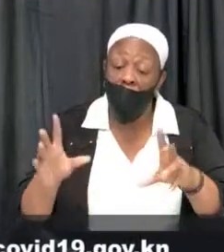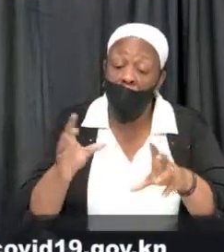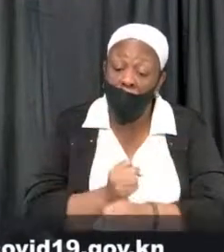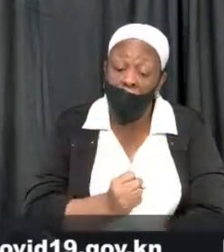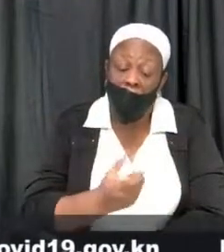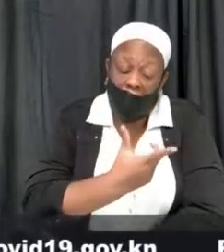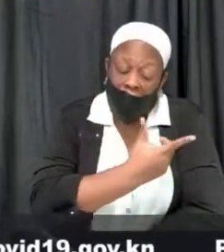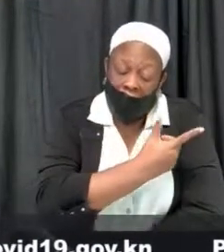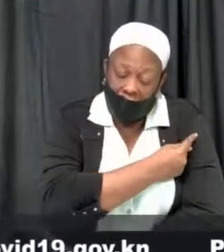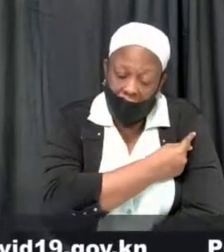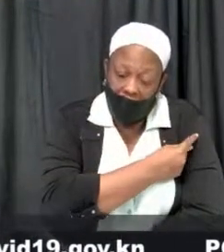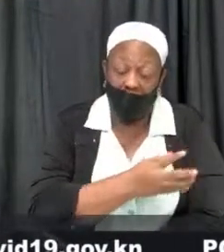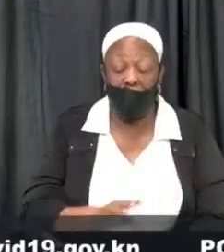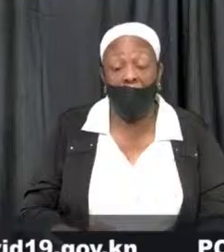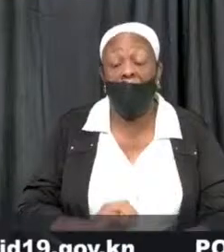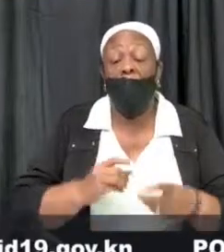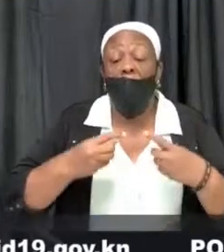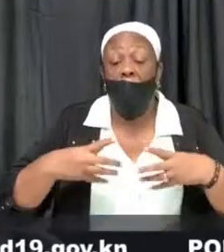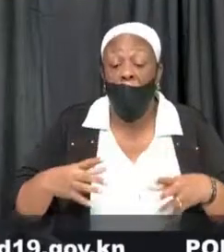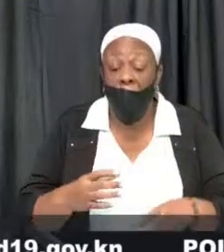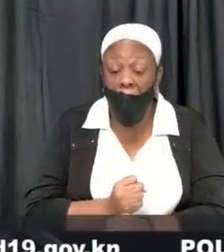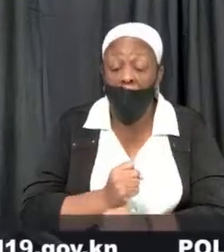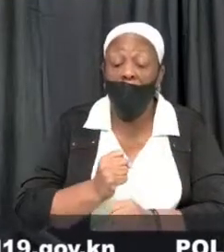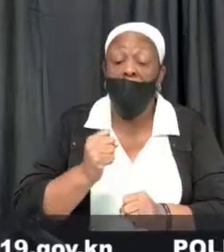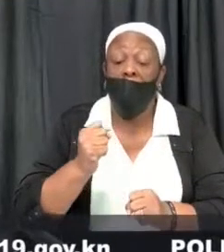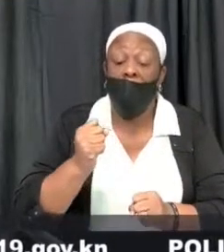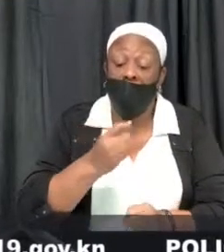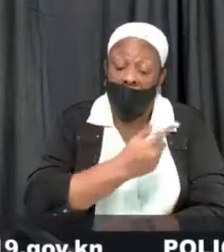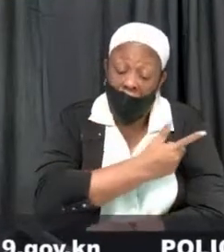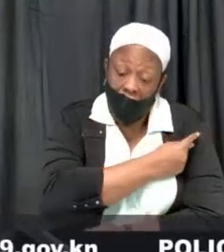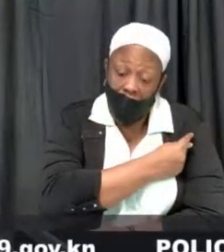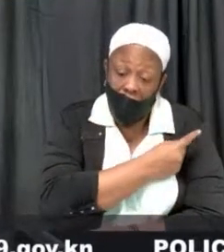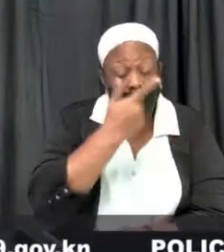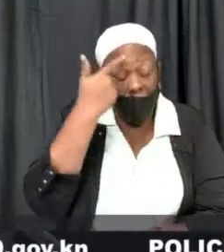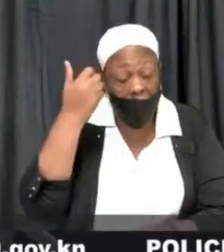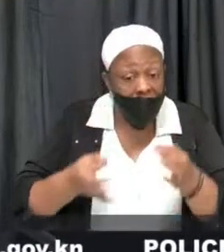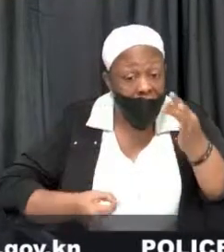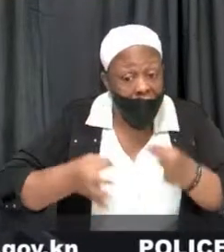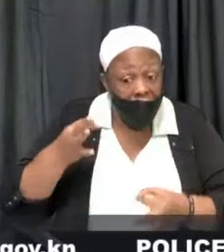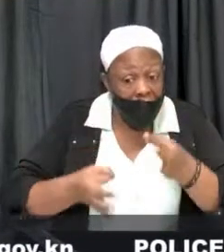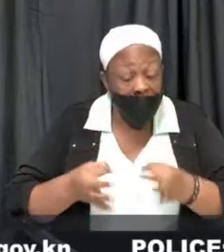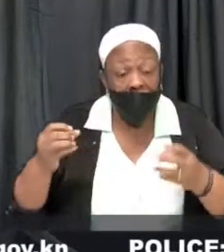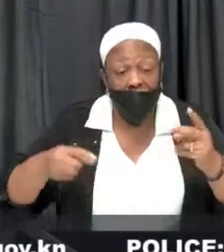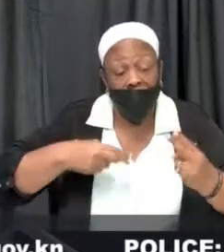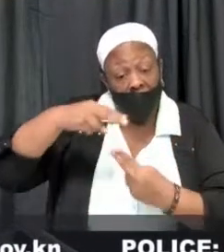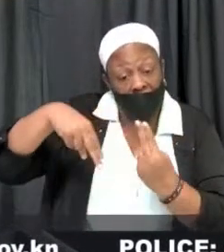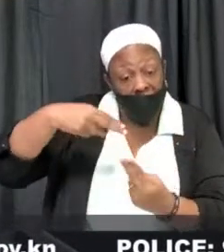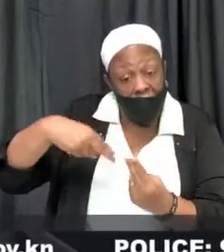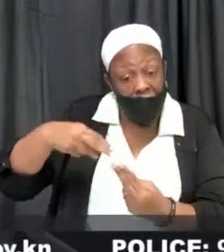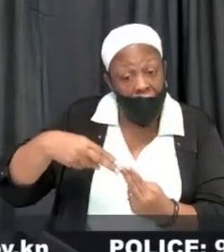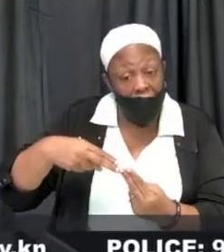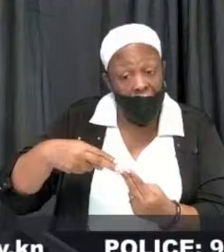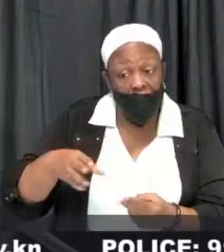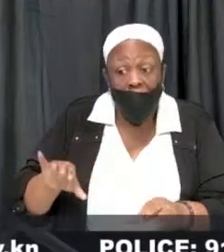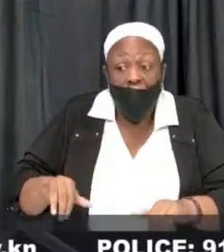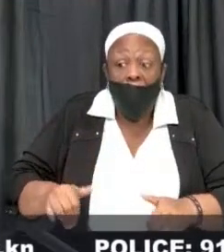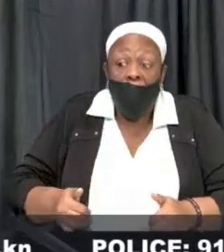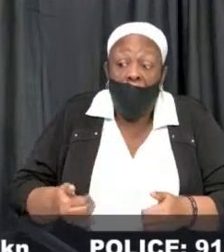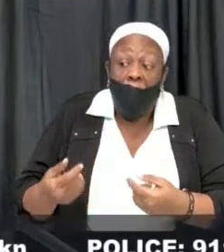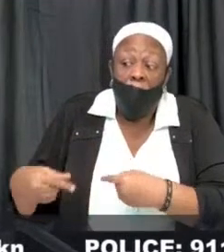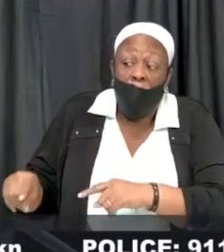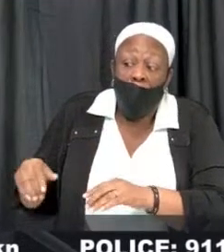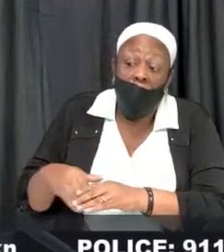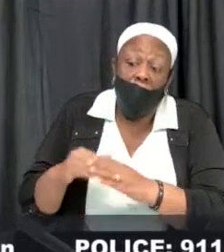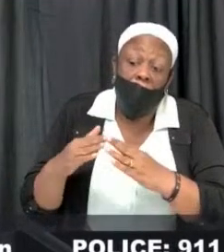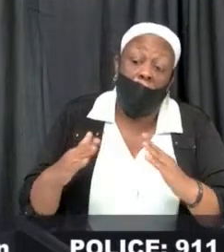major hurricane that can impact us and challenge us, and that's when we're going to see people wanting to take the